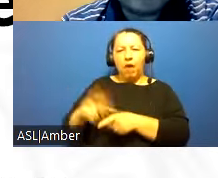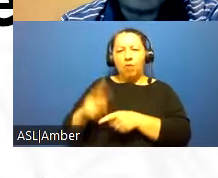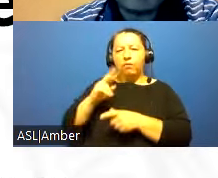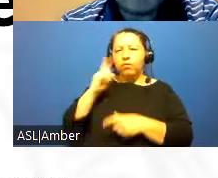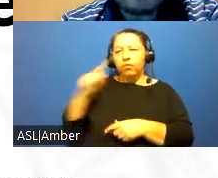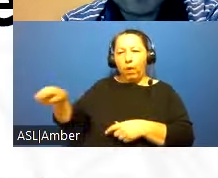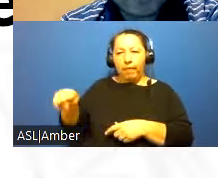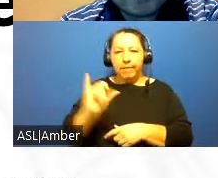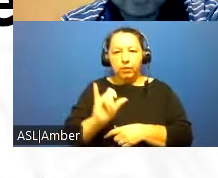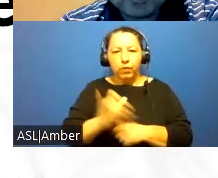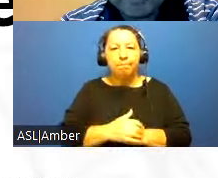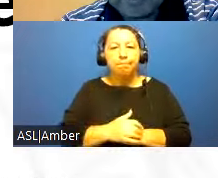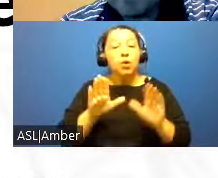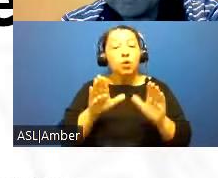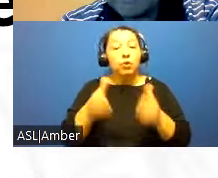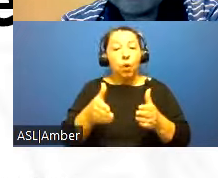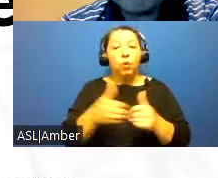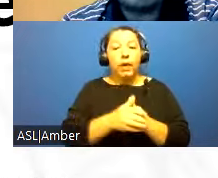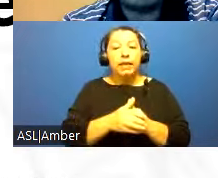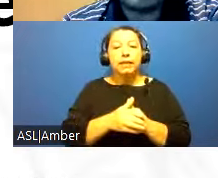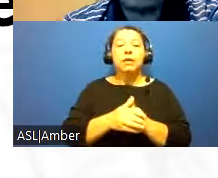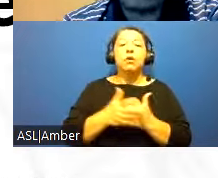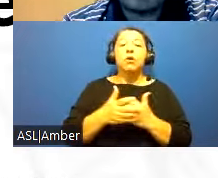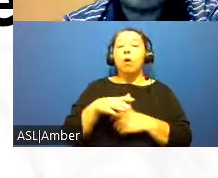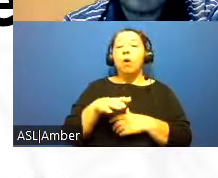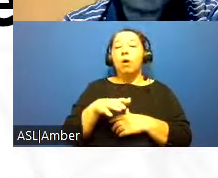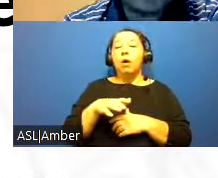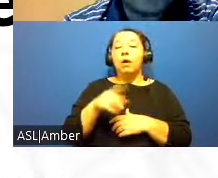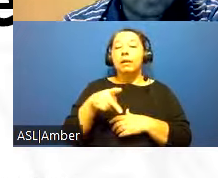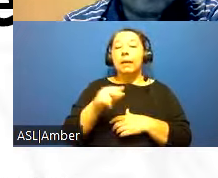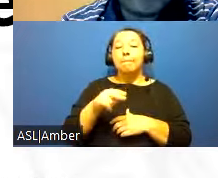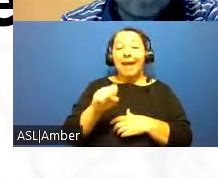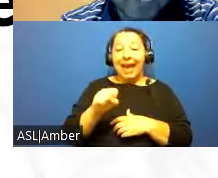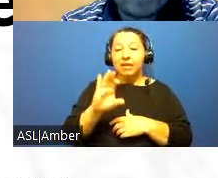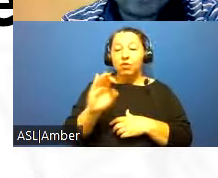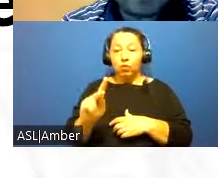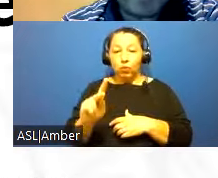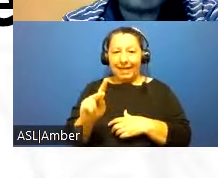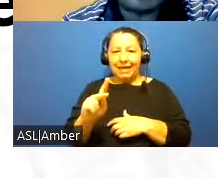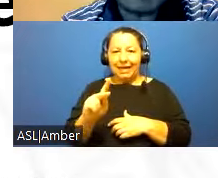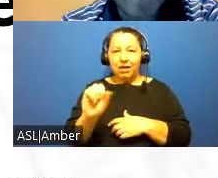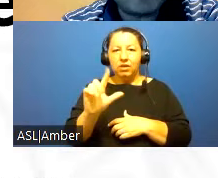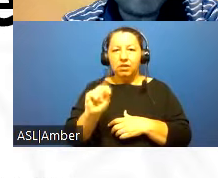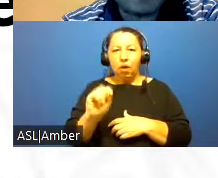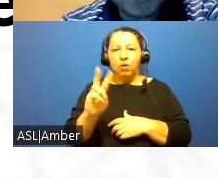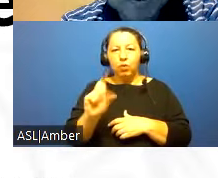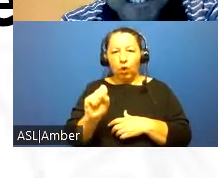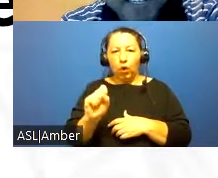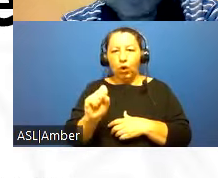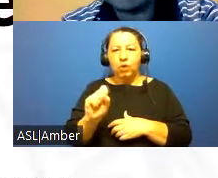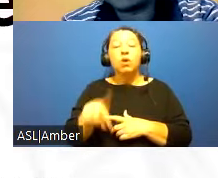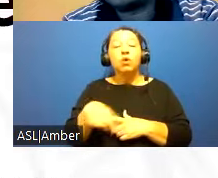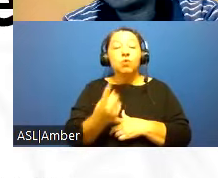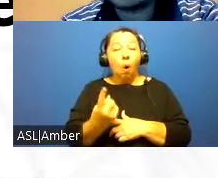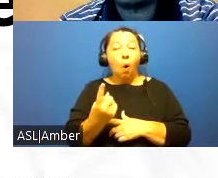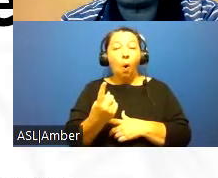has focused on the Paynes Creek salt works in Belize since the 2004 discovery of the only known ancient Maya canoe paddle and wooden